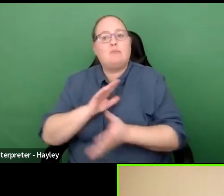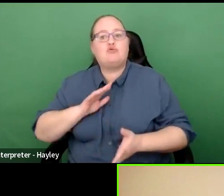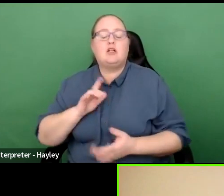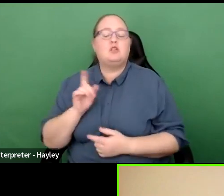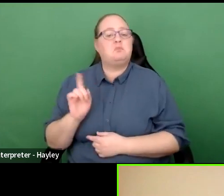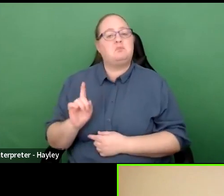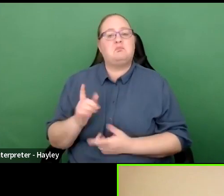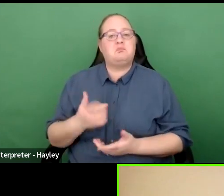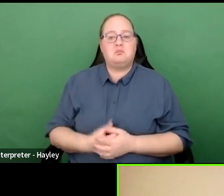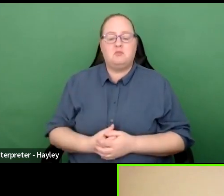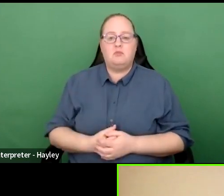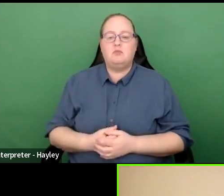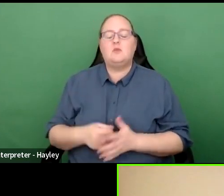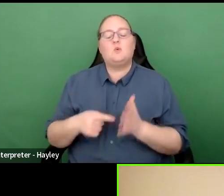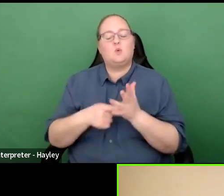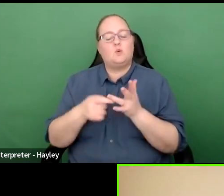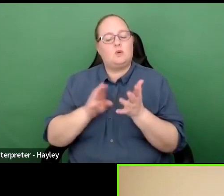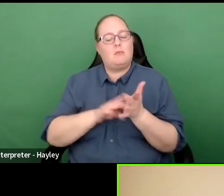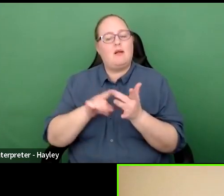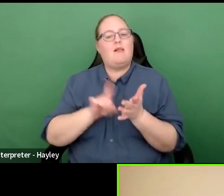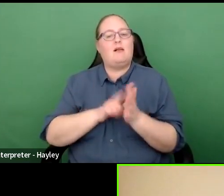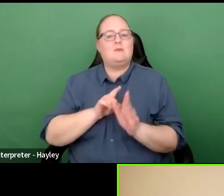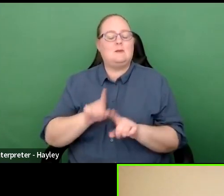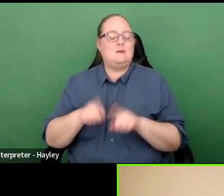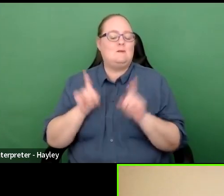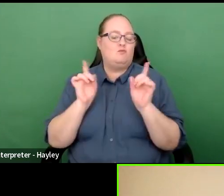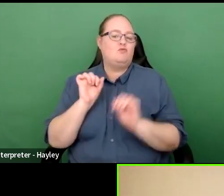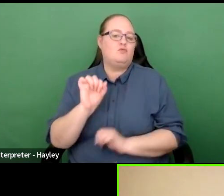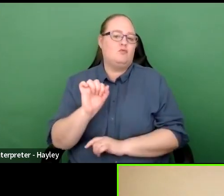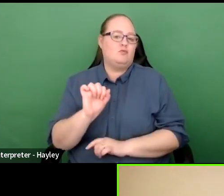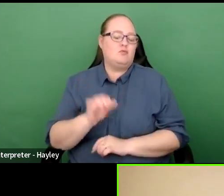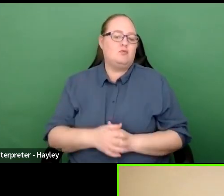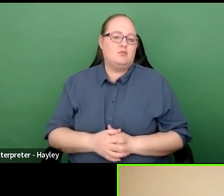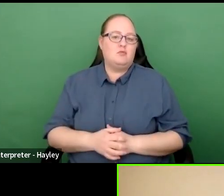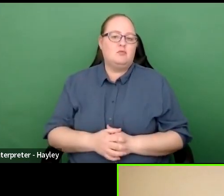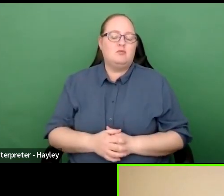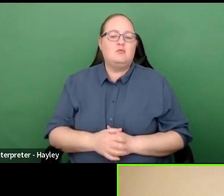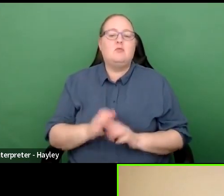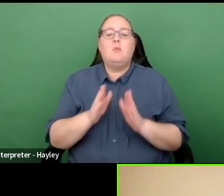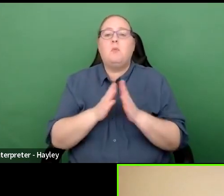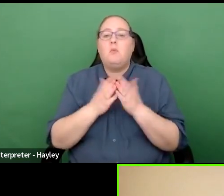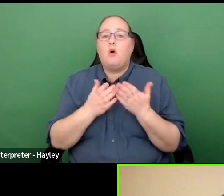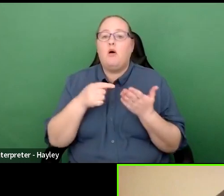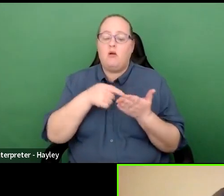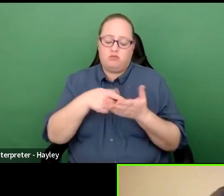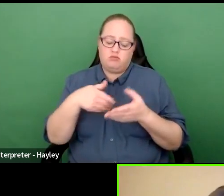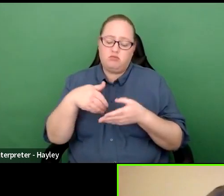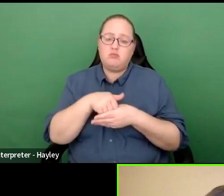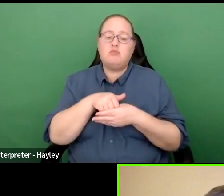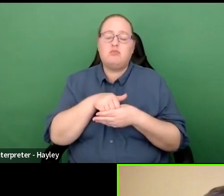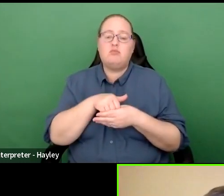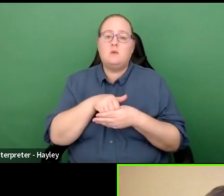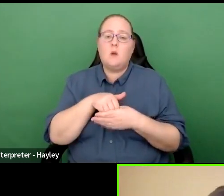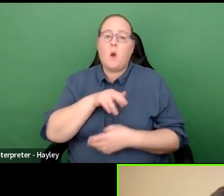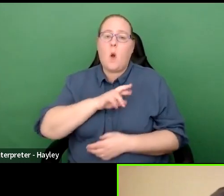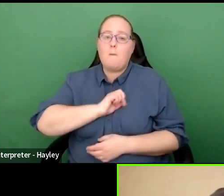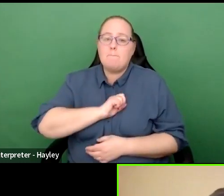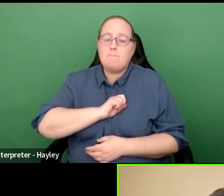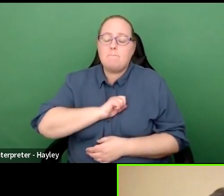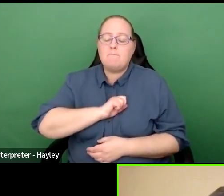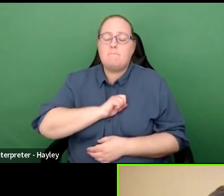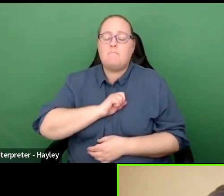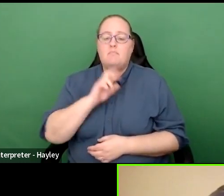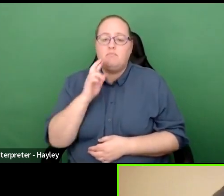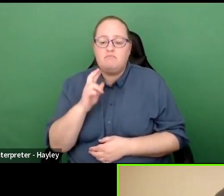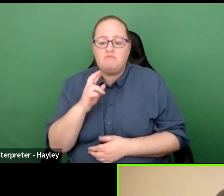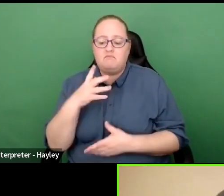scholars, quite the opposite. Her book is a glimmer of hope in current darkness. In fact, when I read